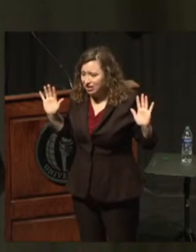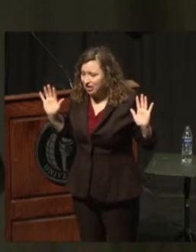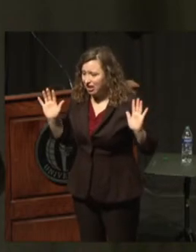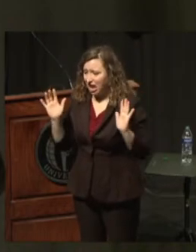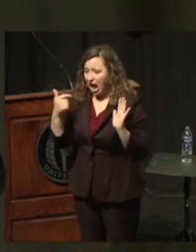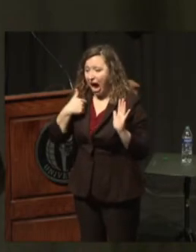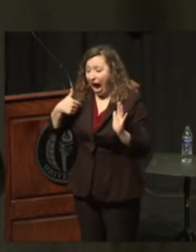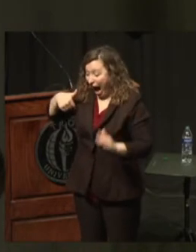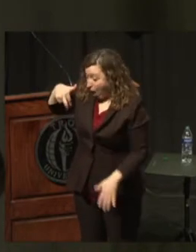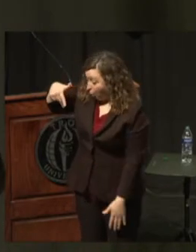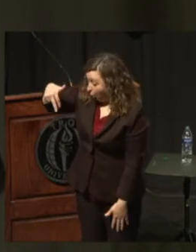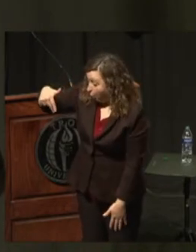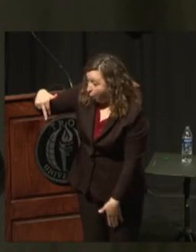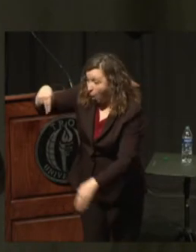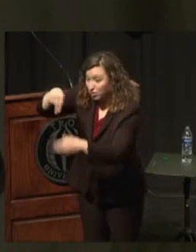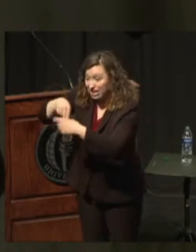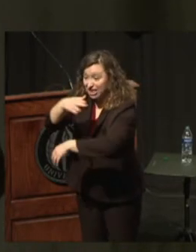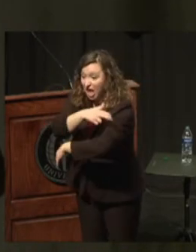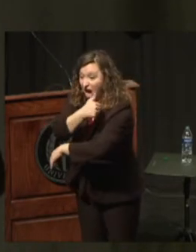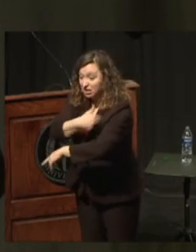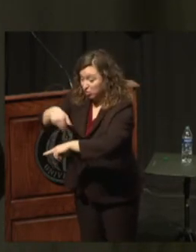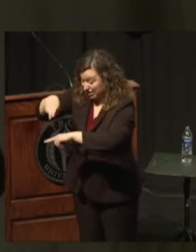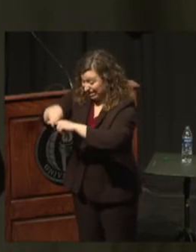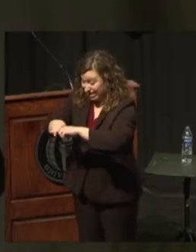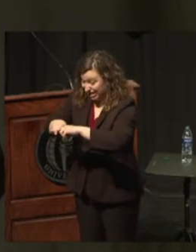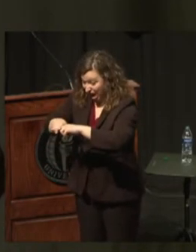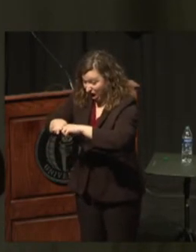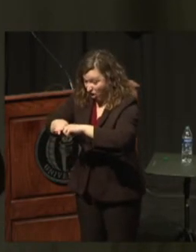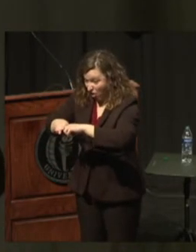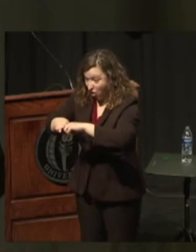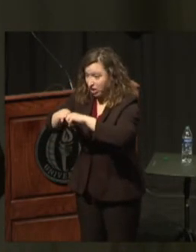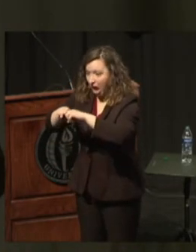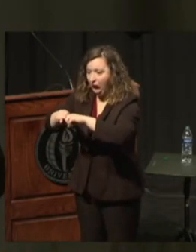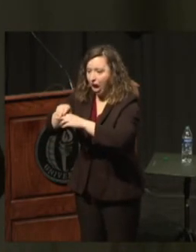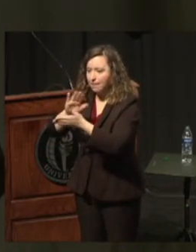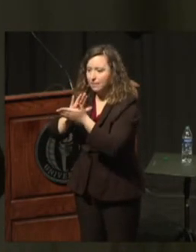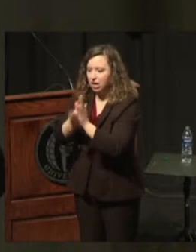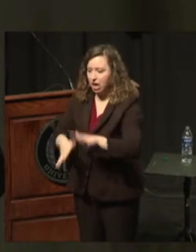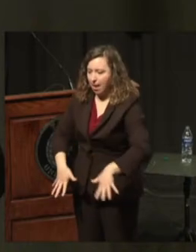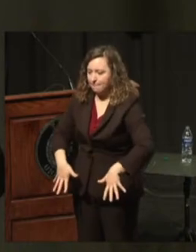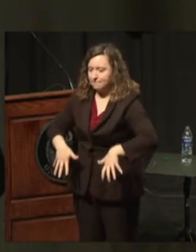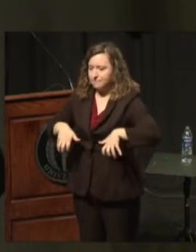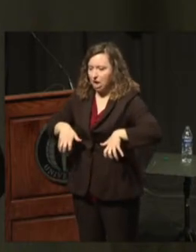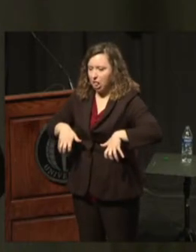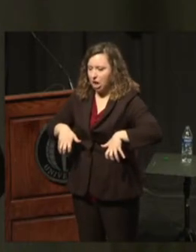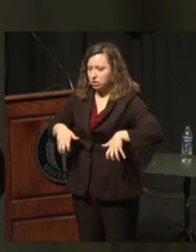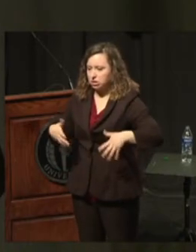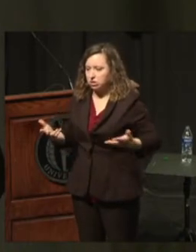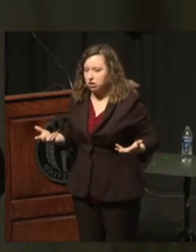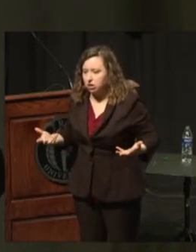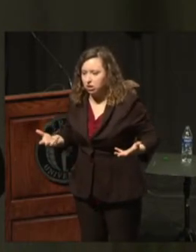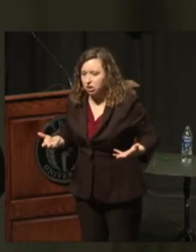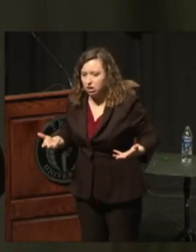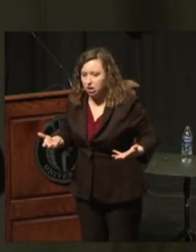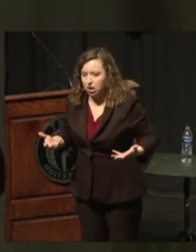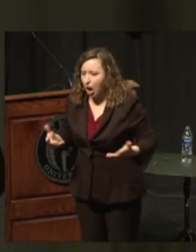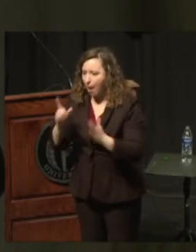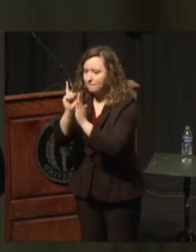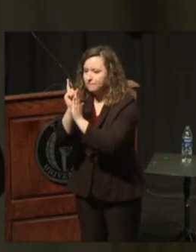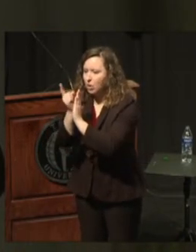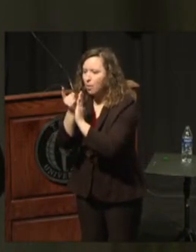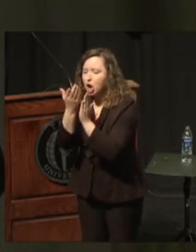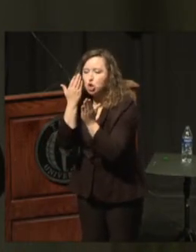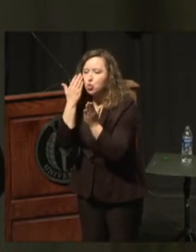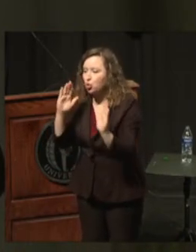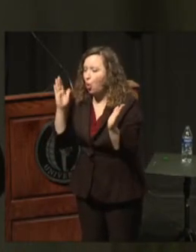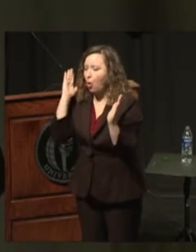a hospital, sat down, and 6.5 hours later was paralyzed. A moment, you don't know what's going to happen when we walk